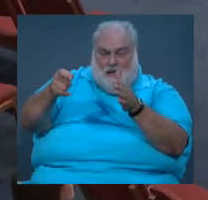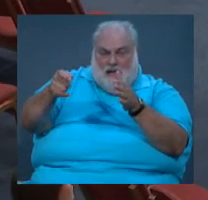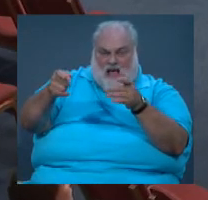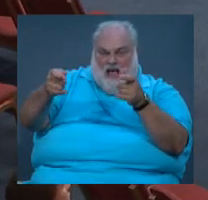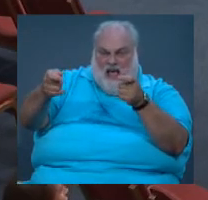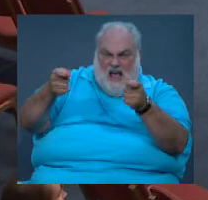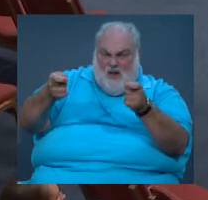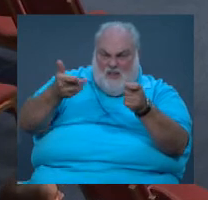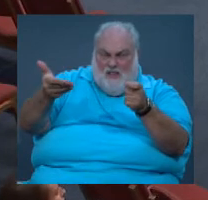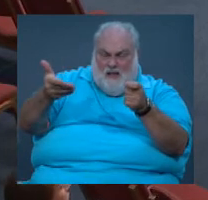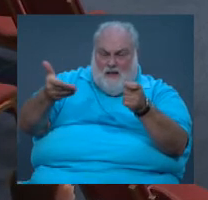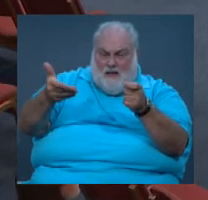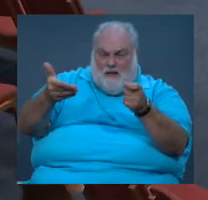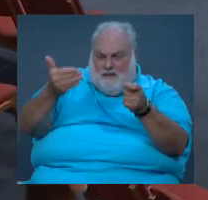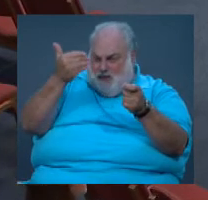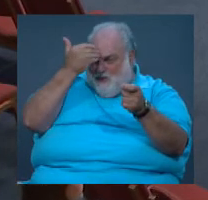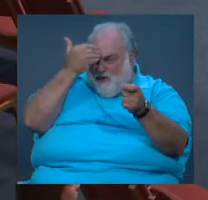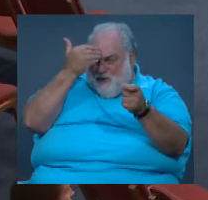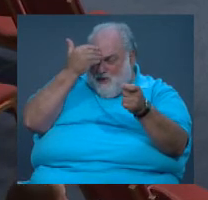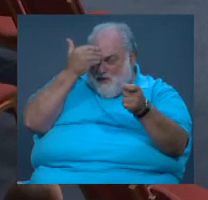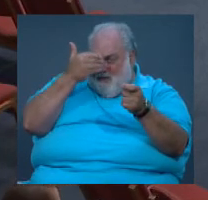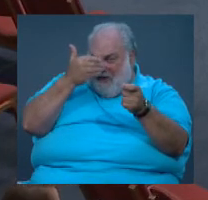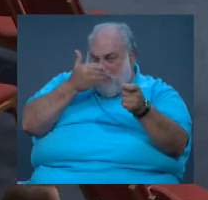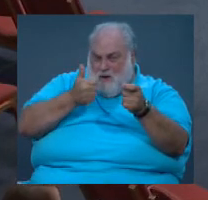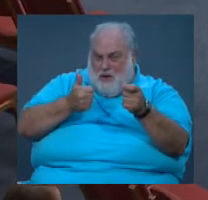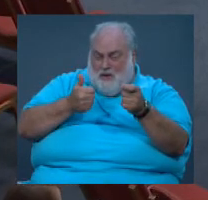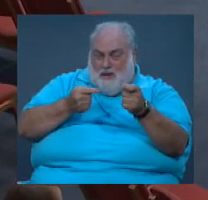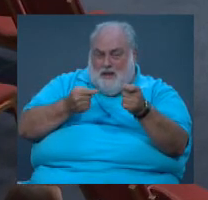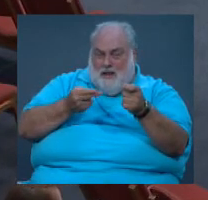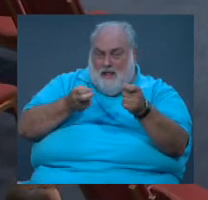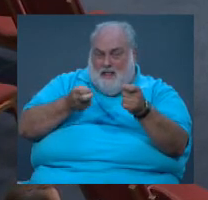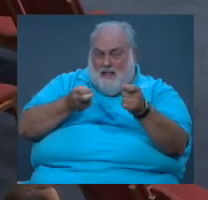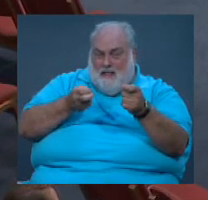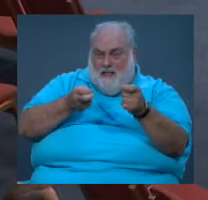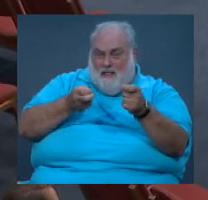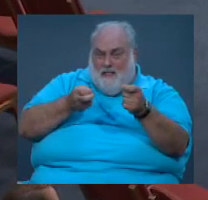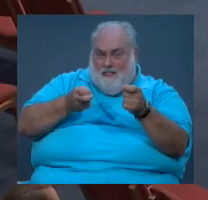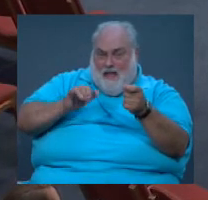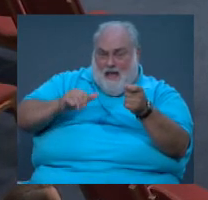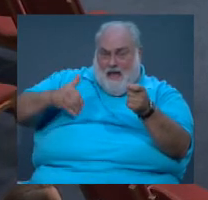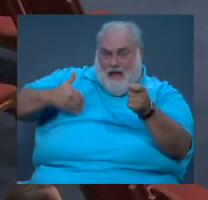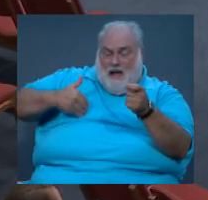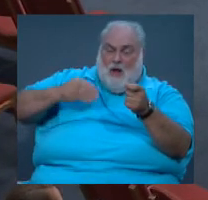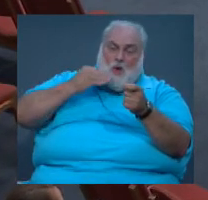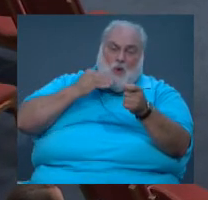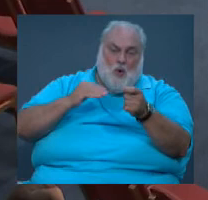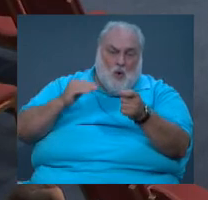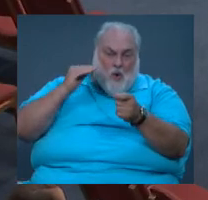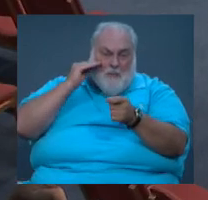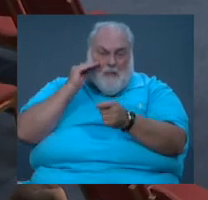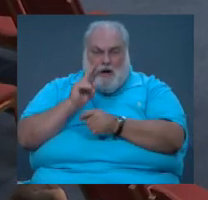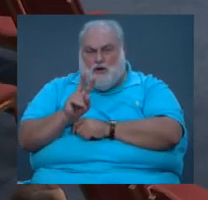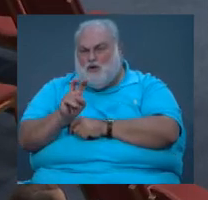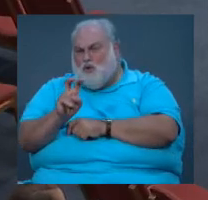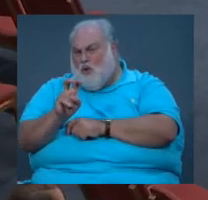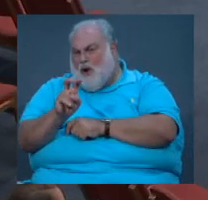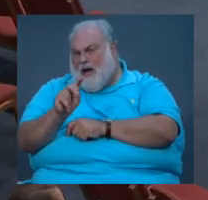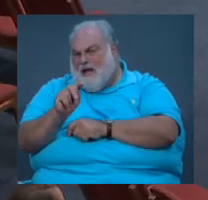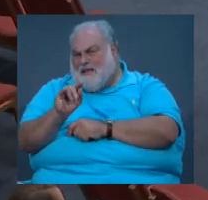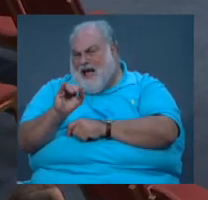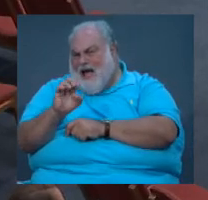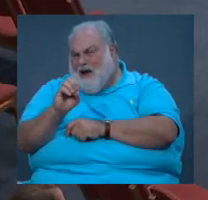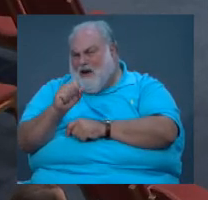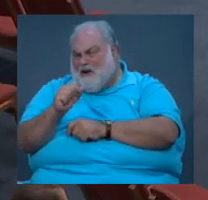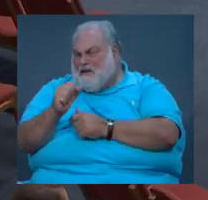stuff. And the reason why I know, because there had been a home that had 200 tires in the backyard